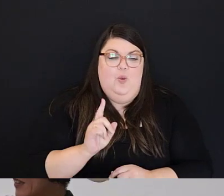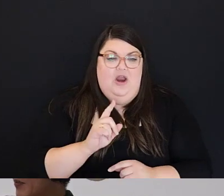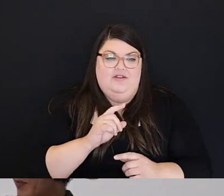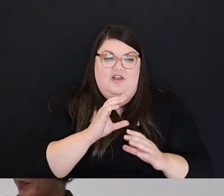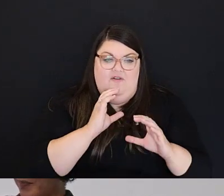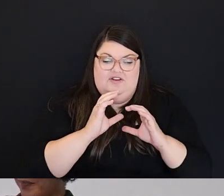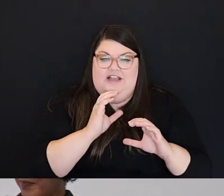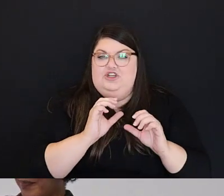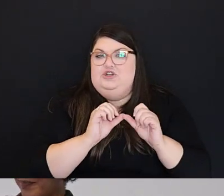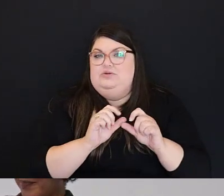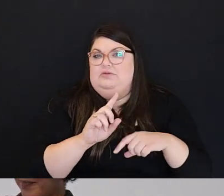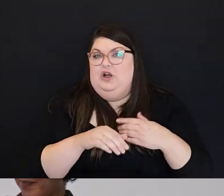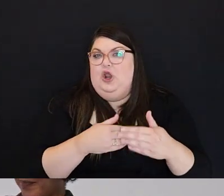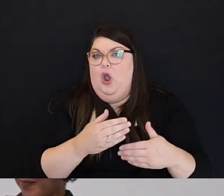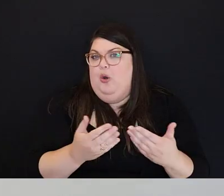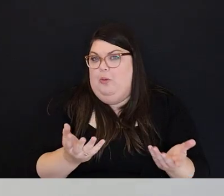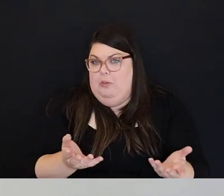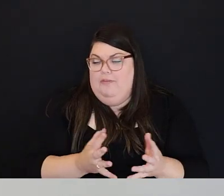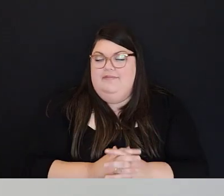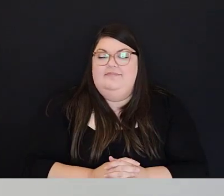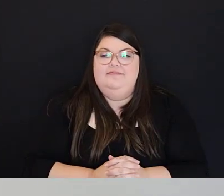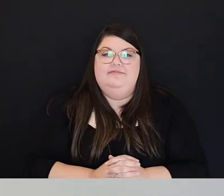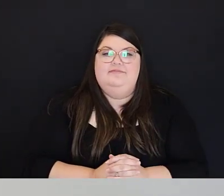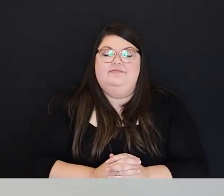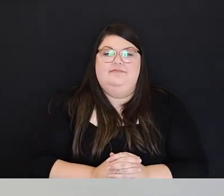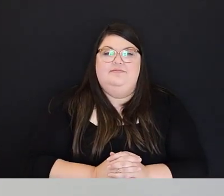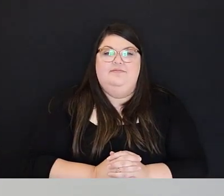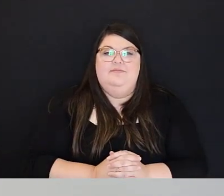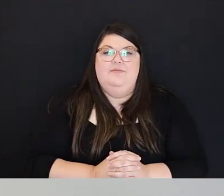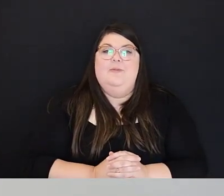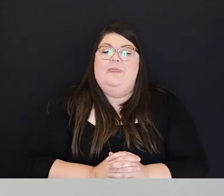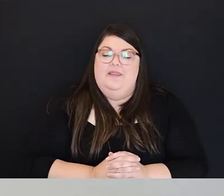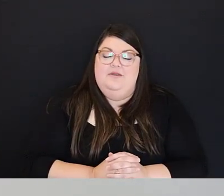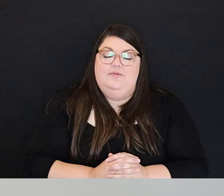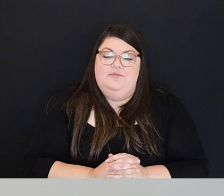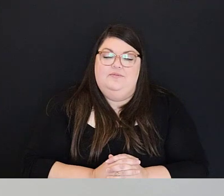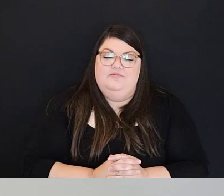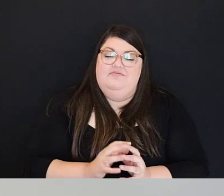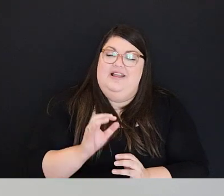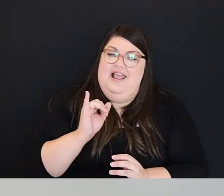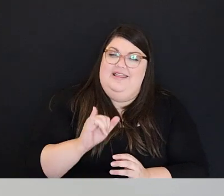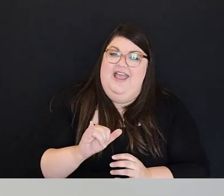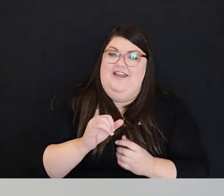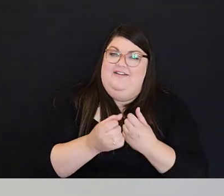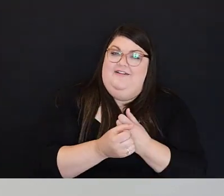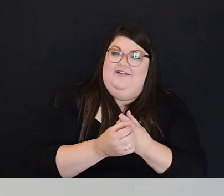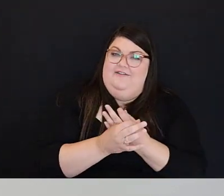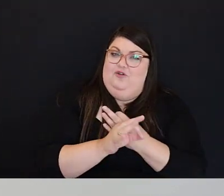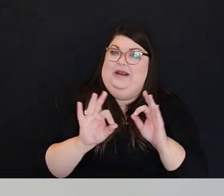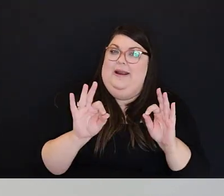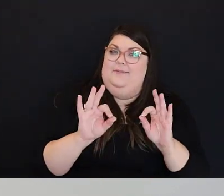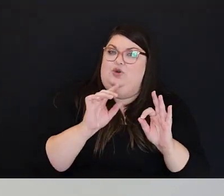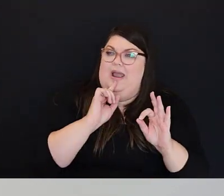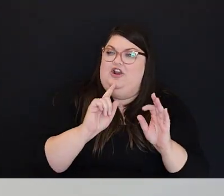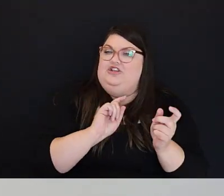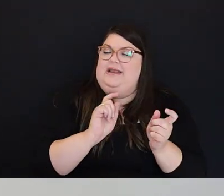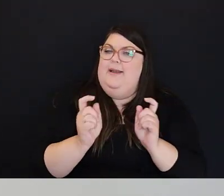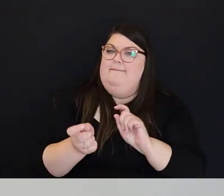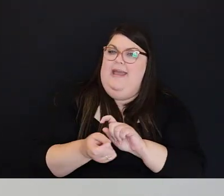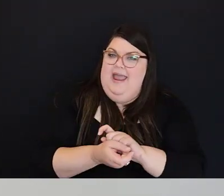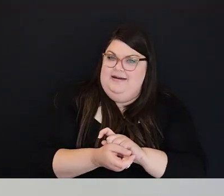And I think in that revision, or freedom to actually amend and digest